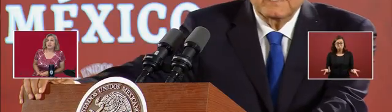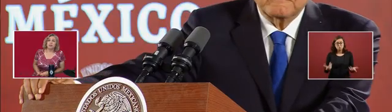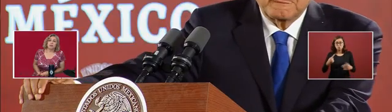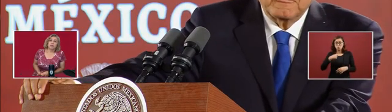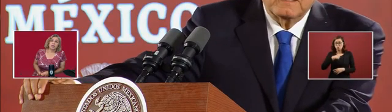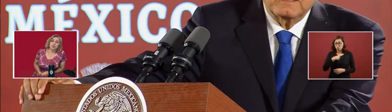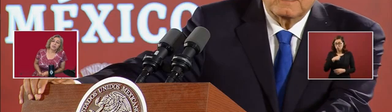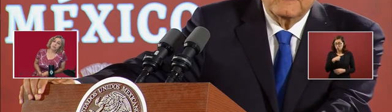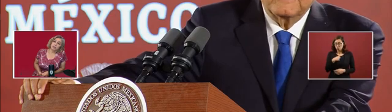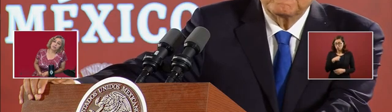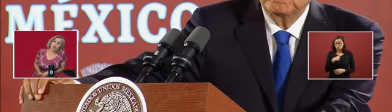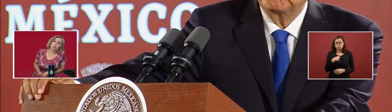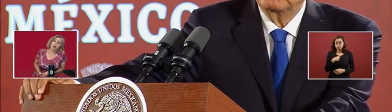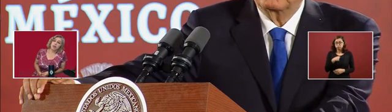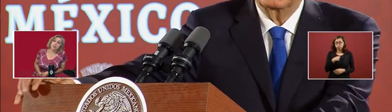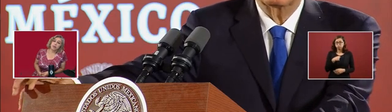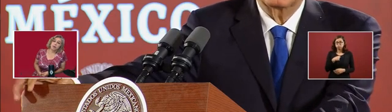government,